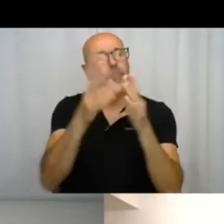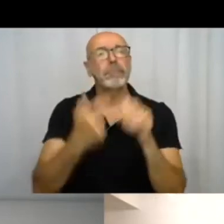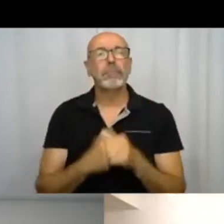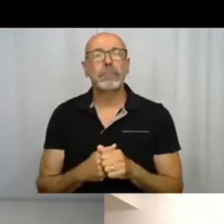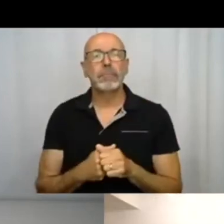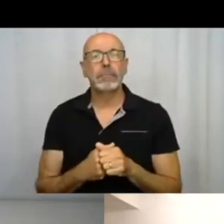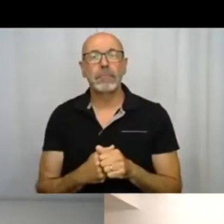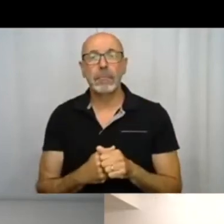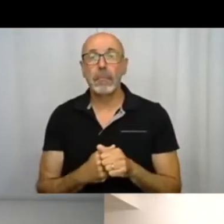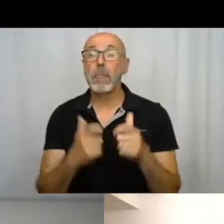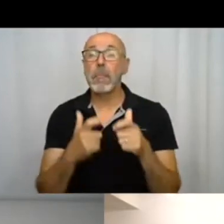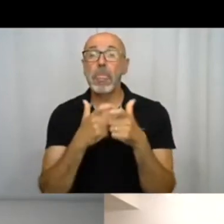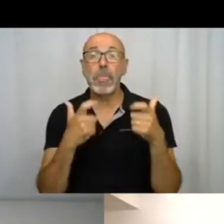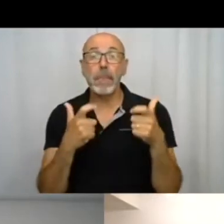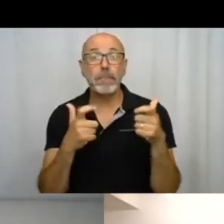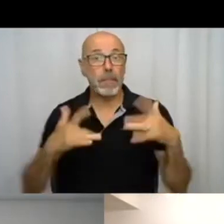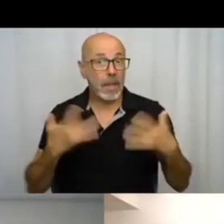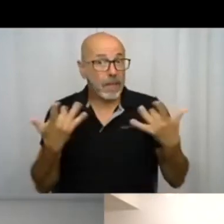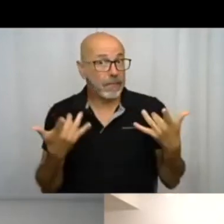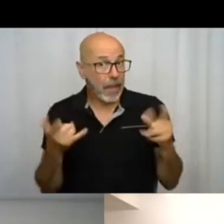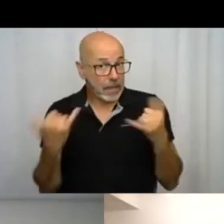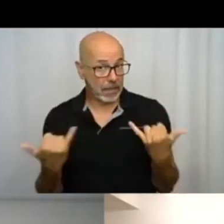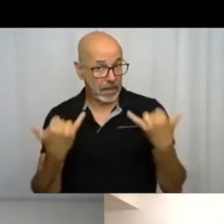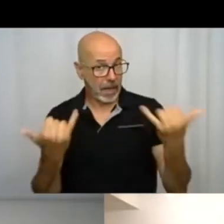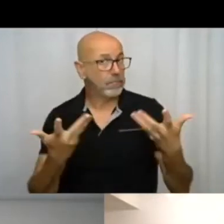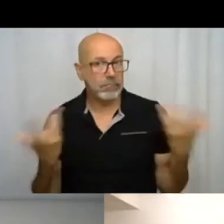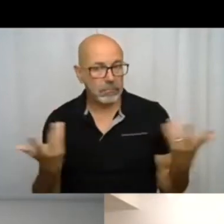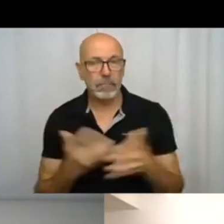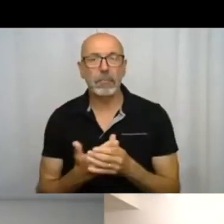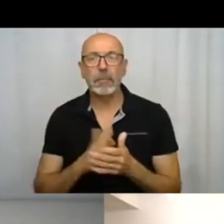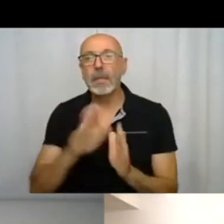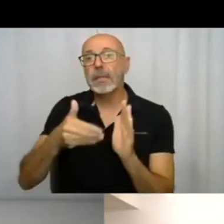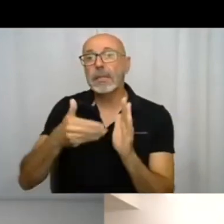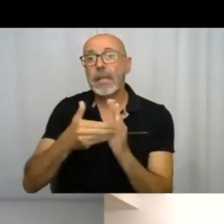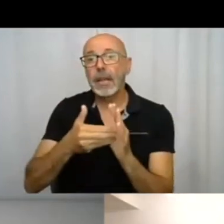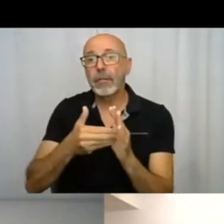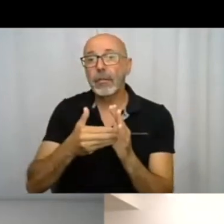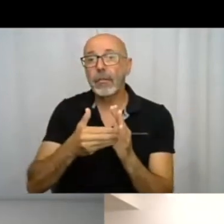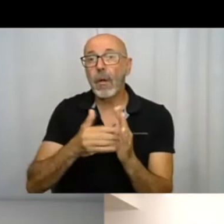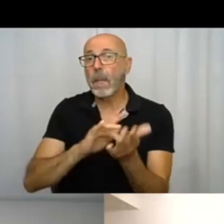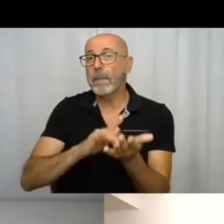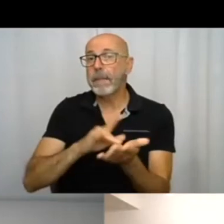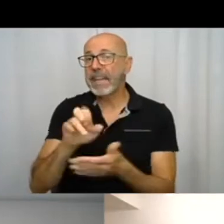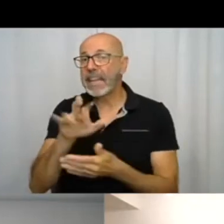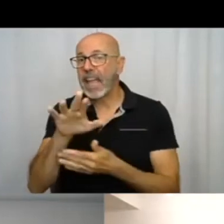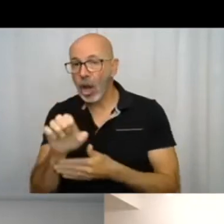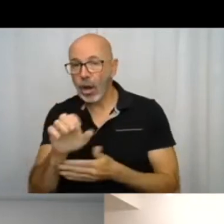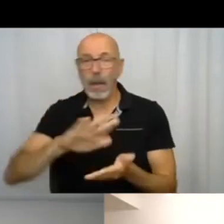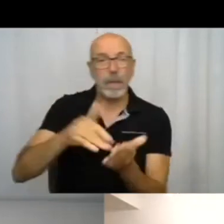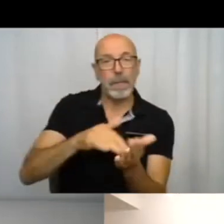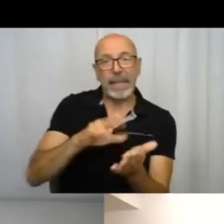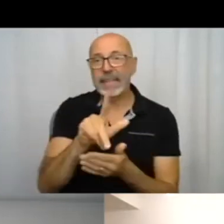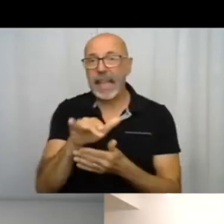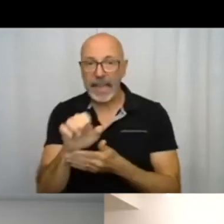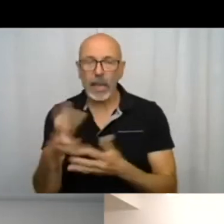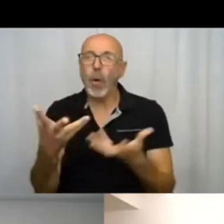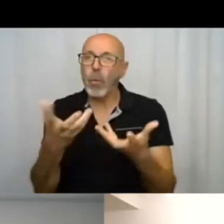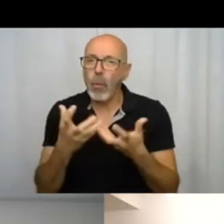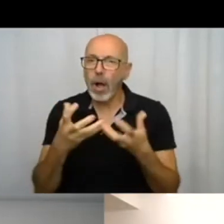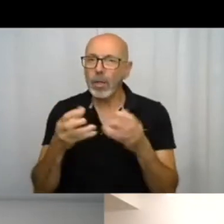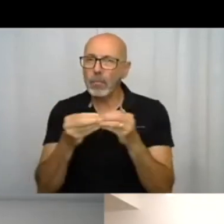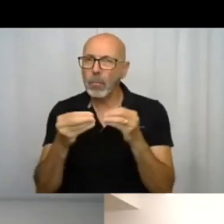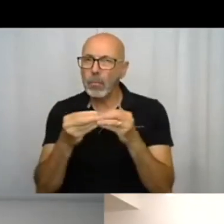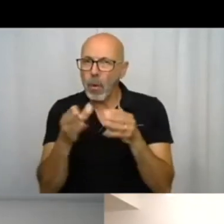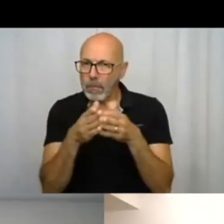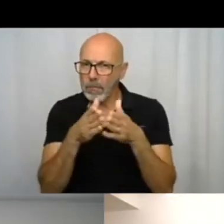piece and the reason why we're having this event today is that the Centers for Medicare and Medicaid Services is currently soliciting public input